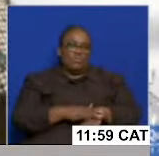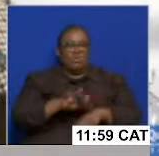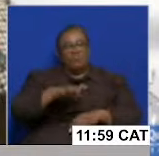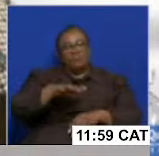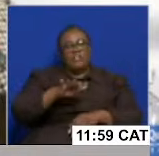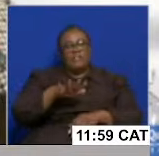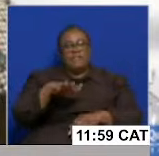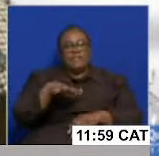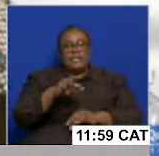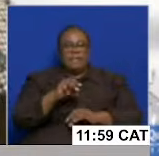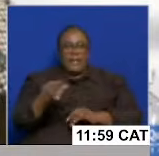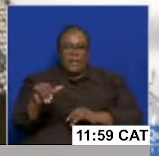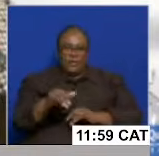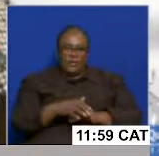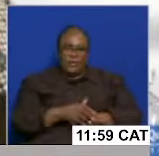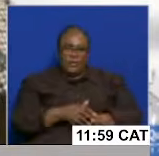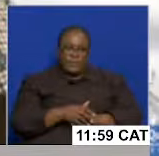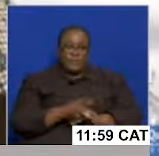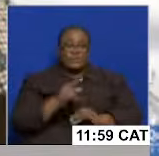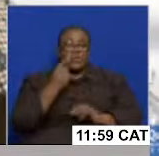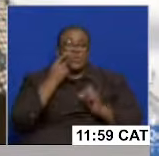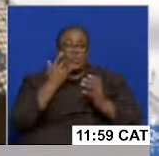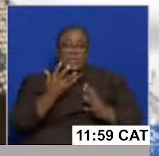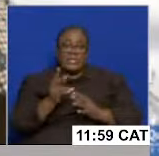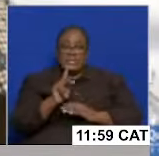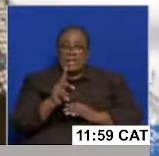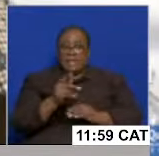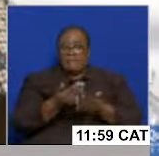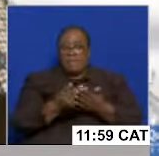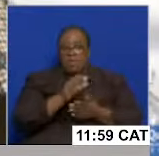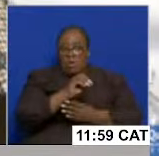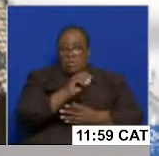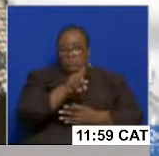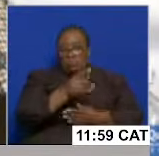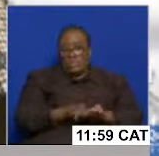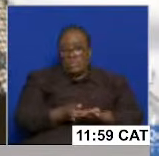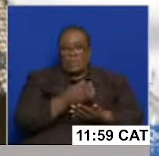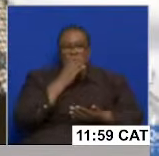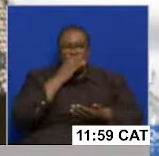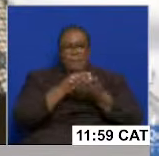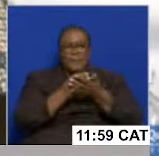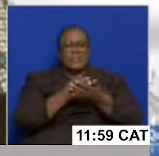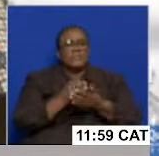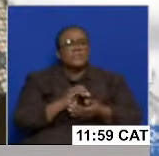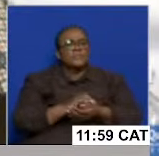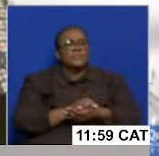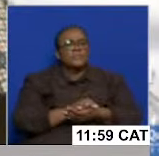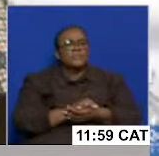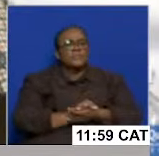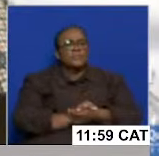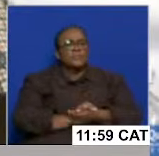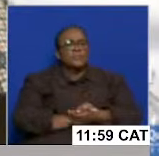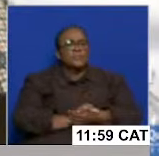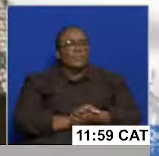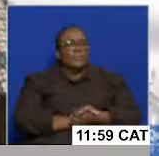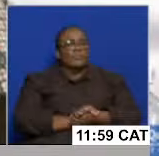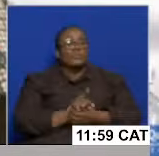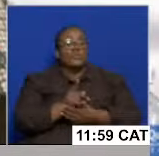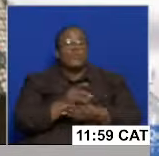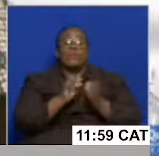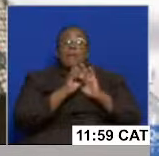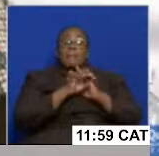Witness K, can I ask you to comment on the following? In light of the market value that the